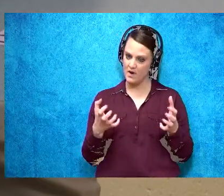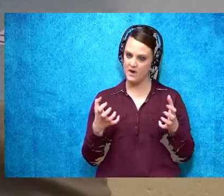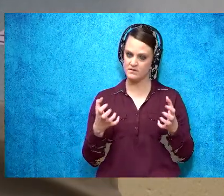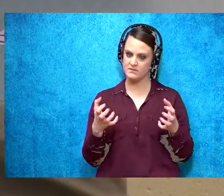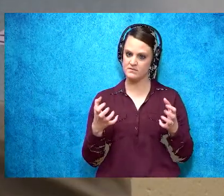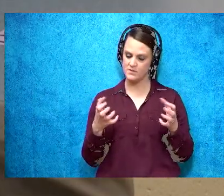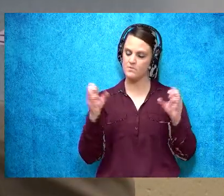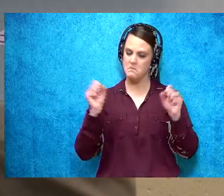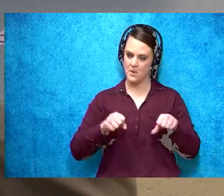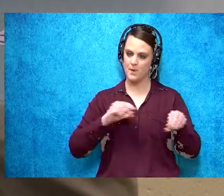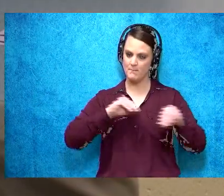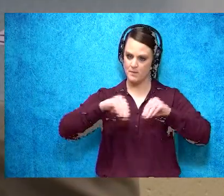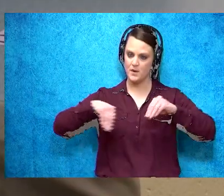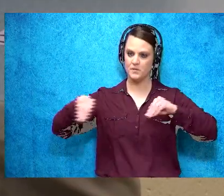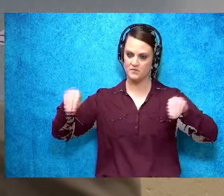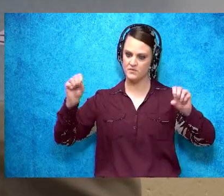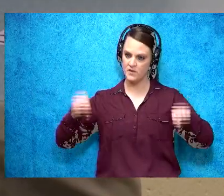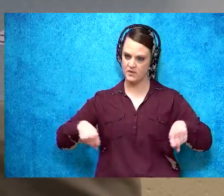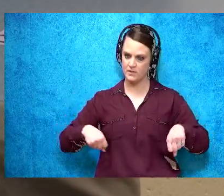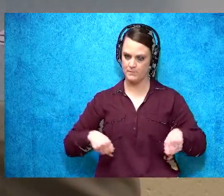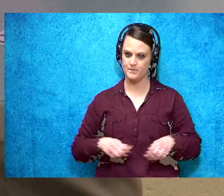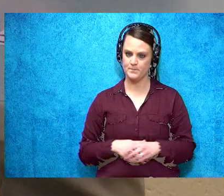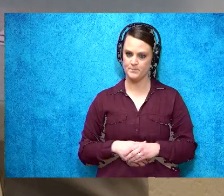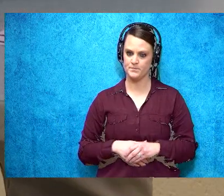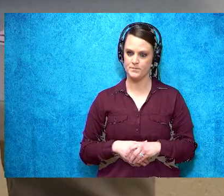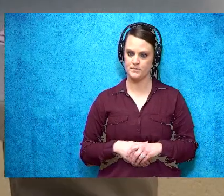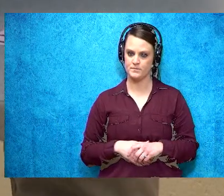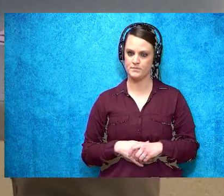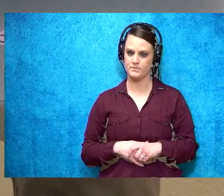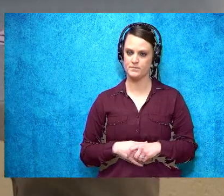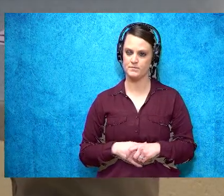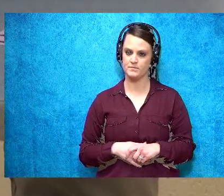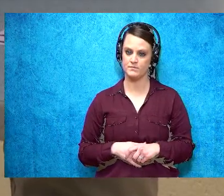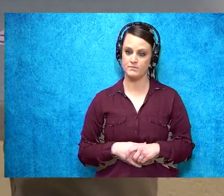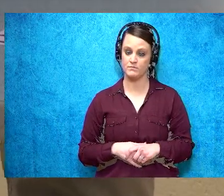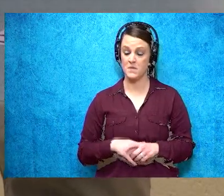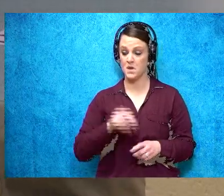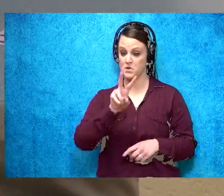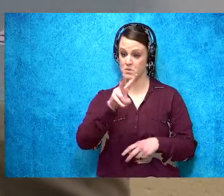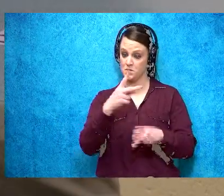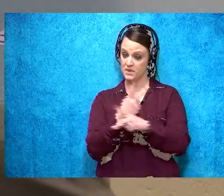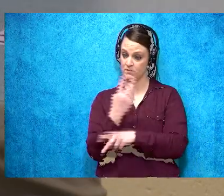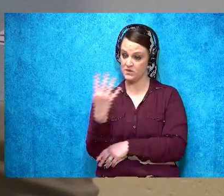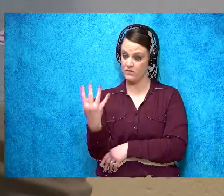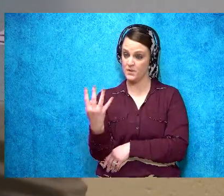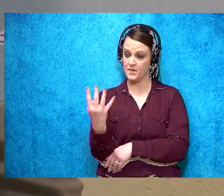move them around and do 2 times 4?